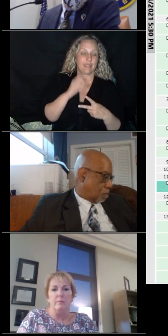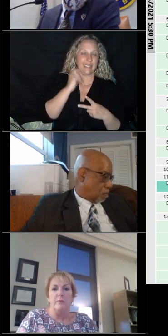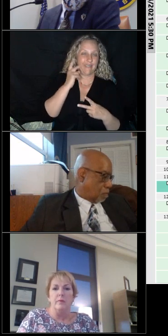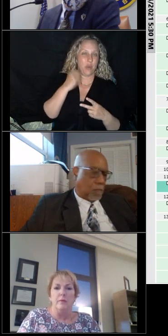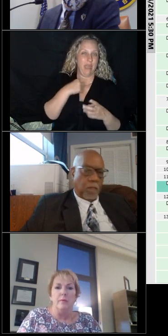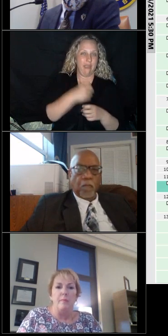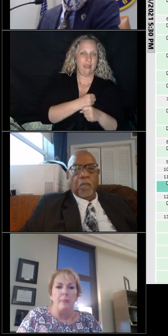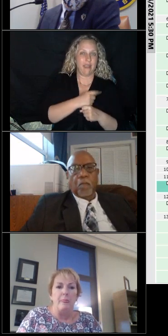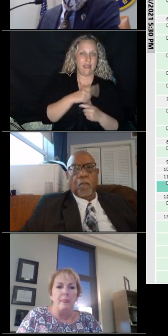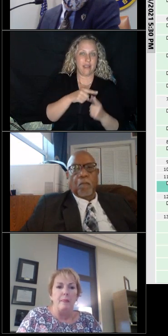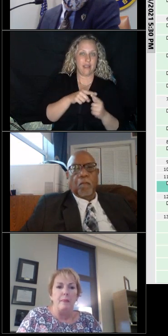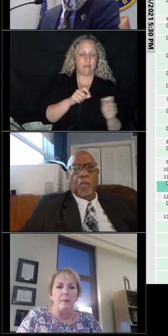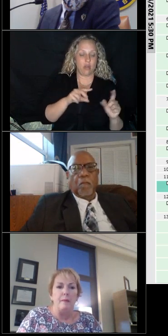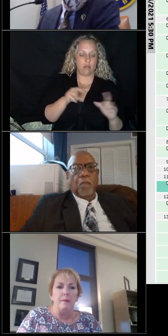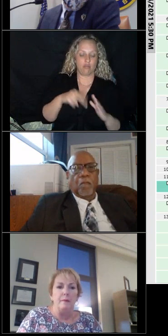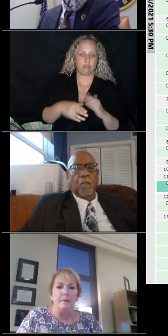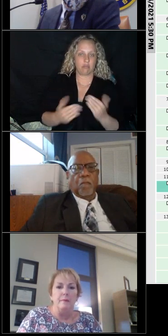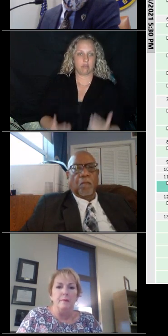then.